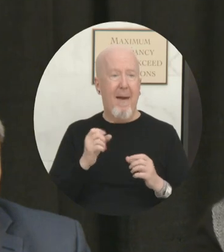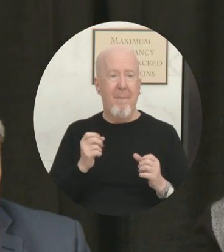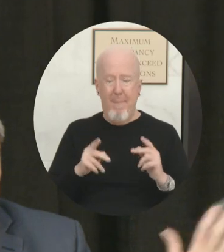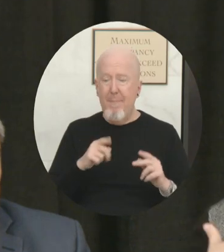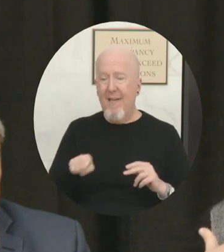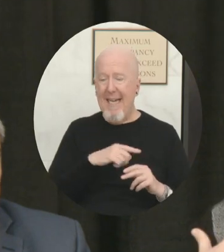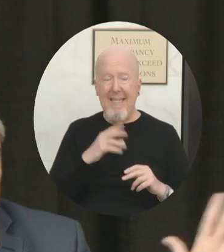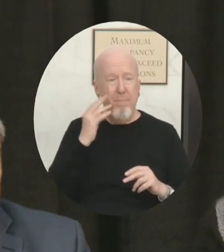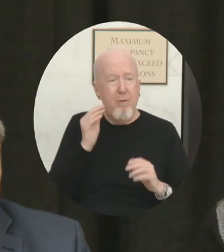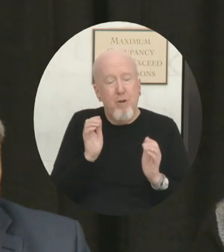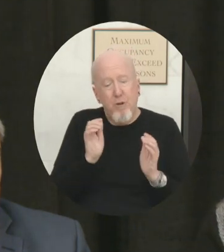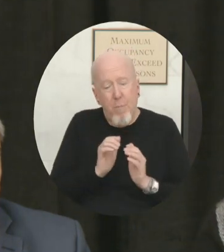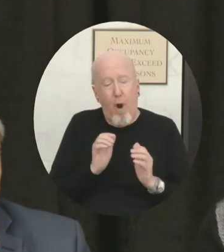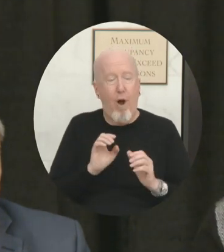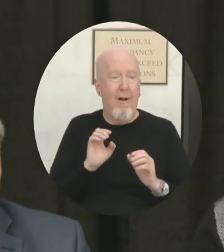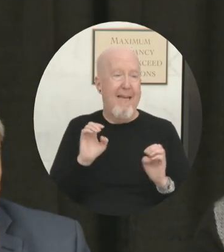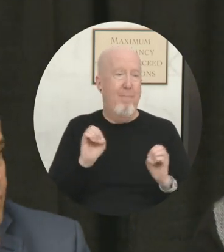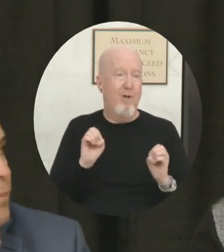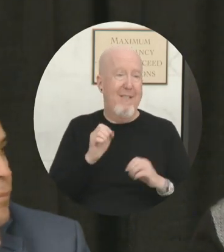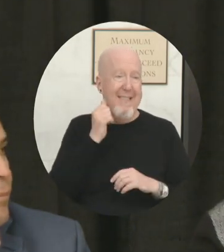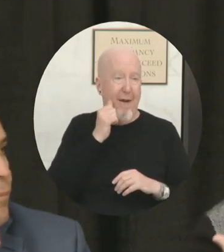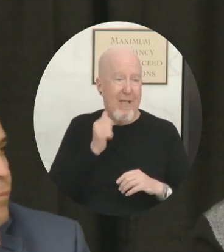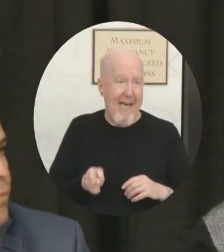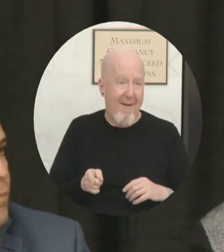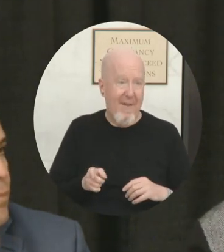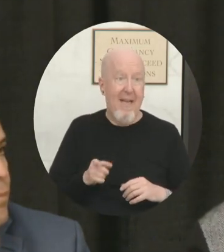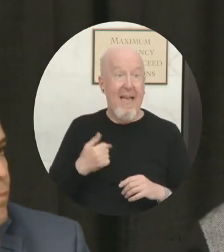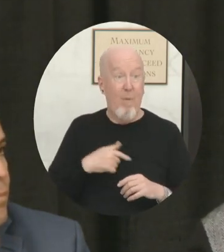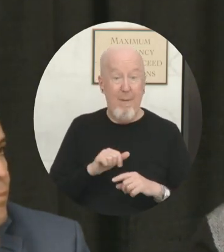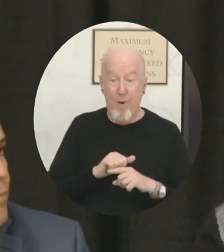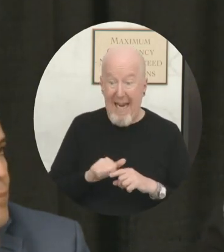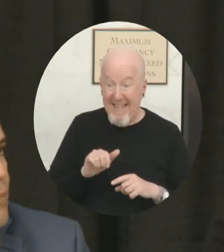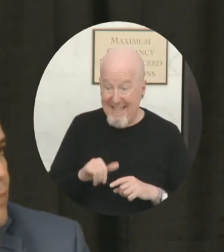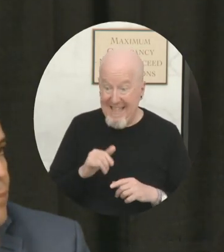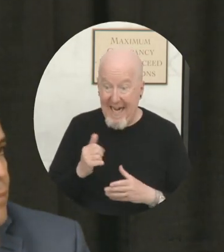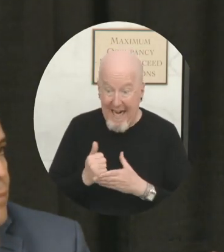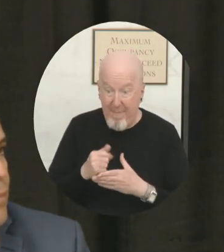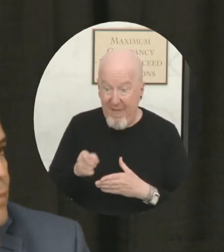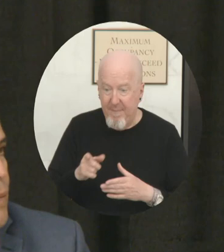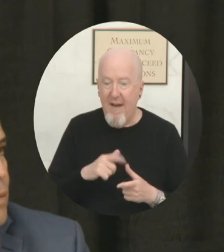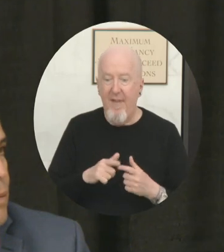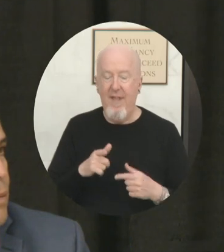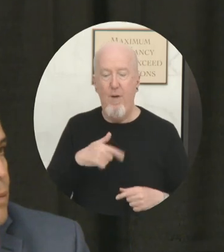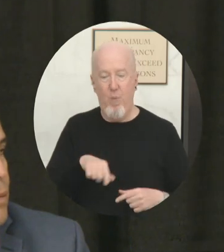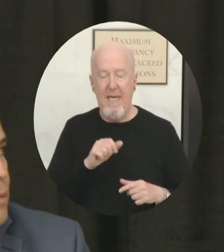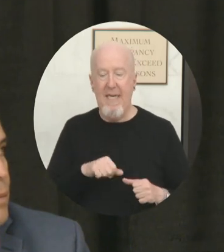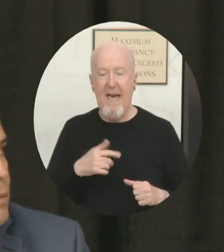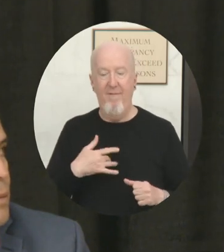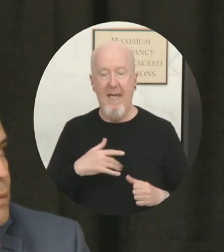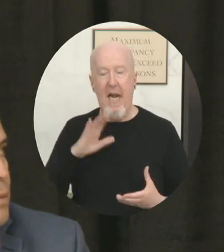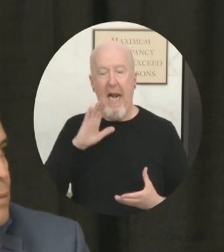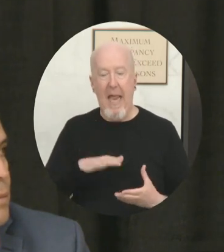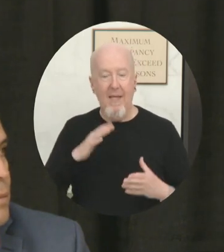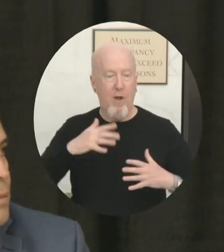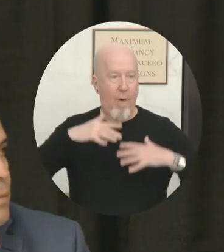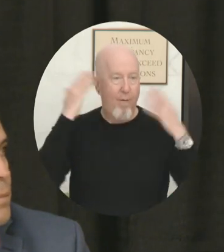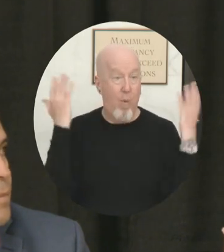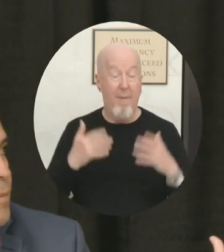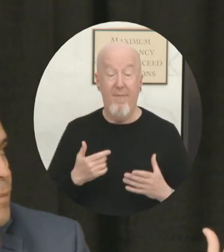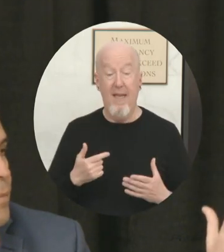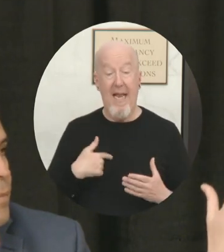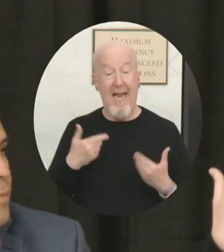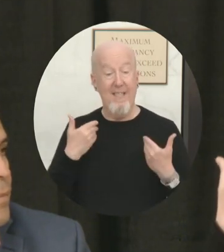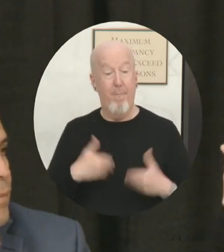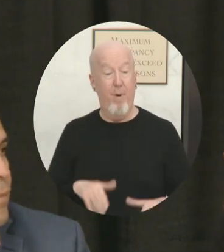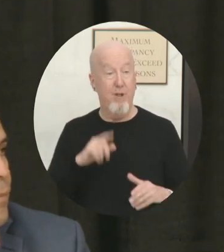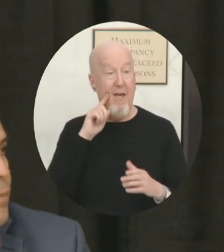week. We get to practice feeling less overwhelmed about it. As a person of faith, I know that